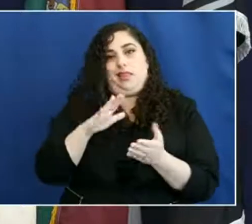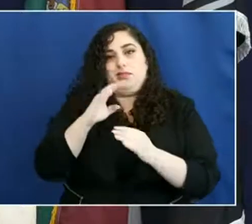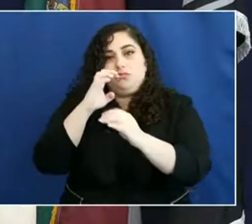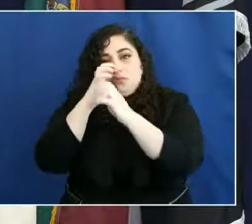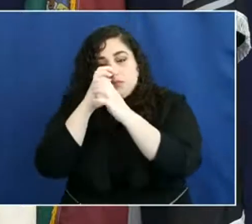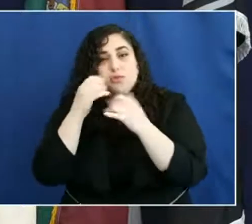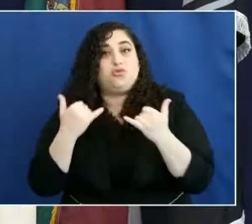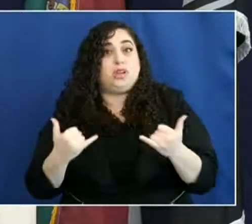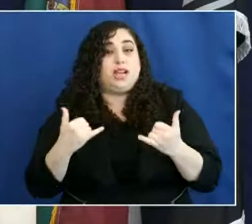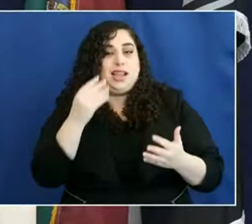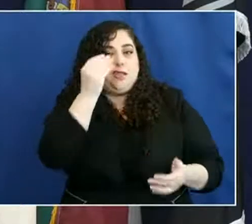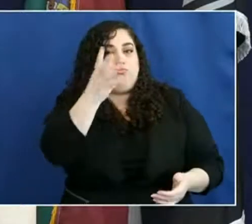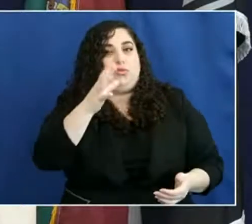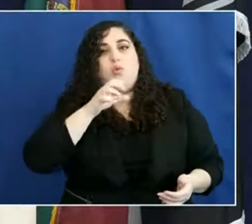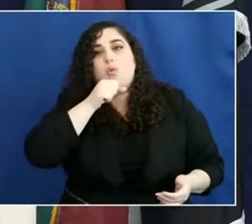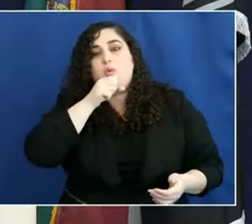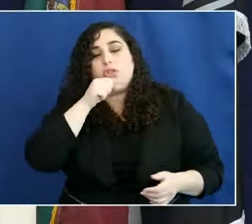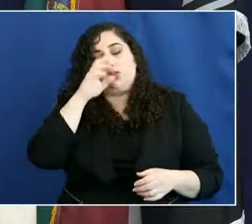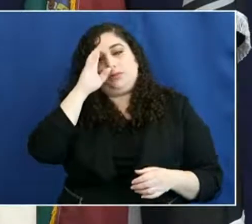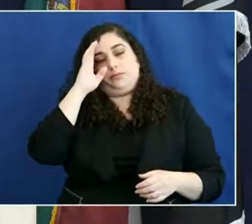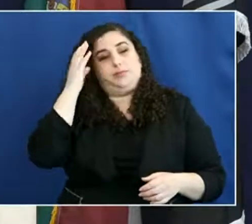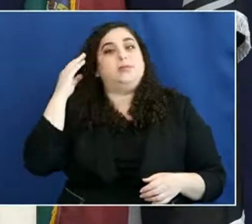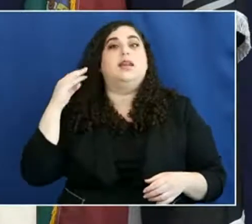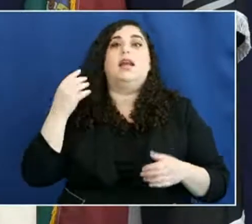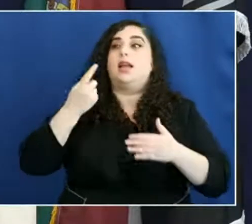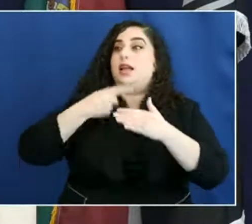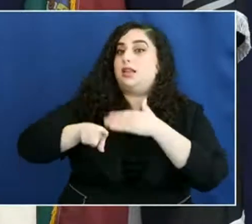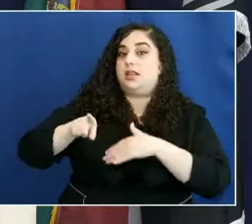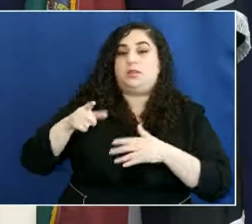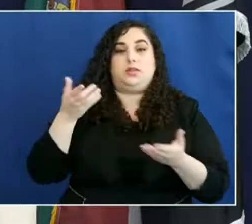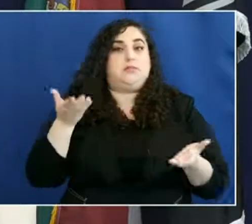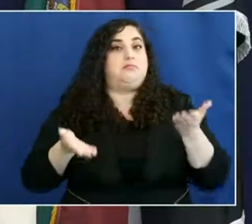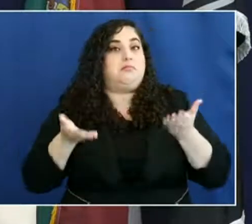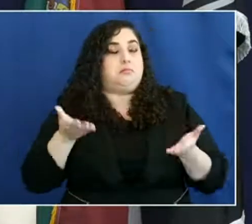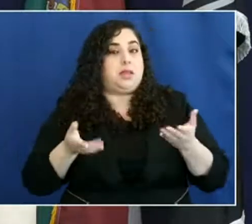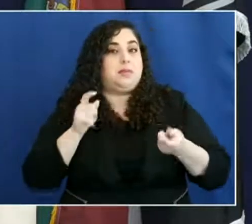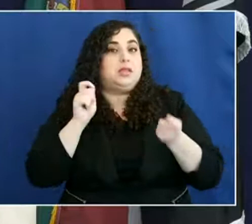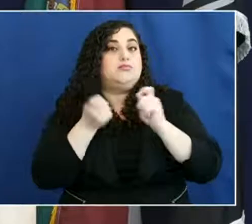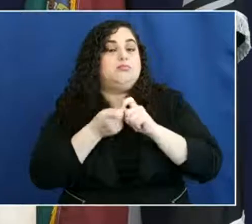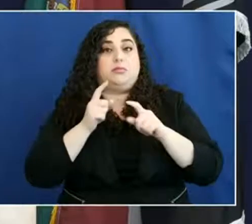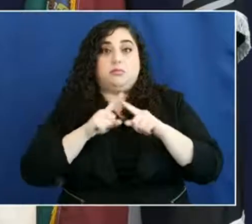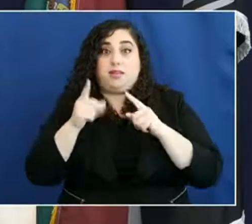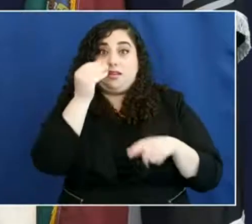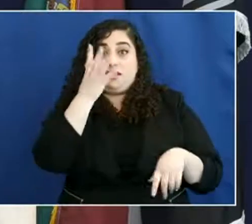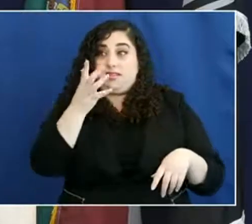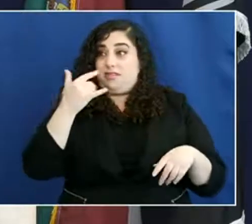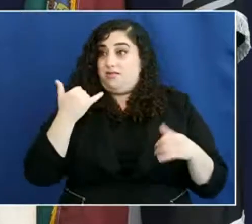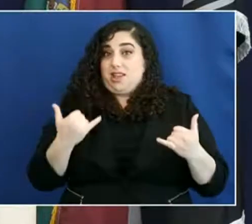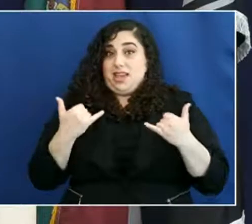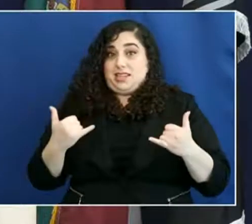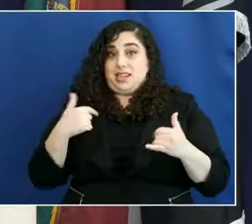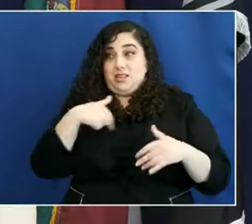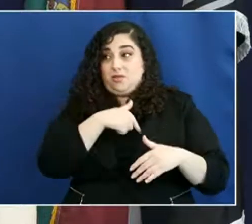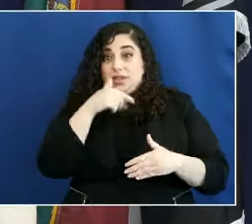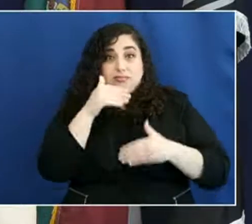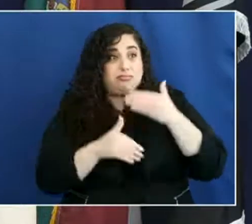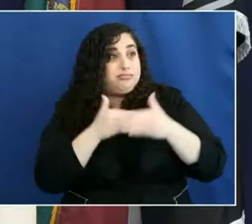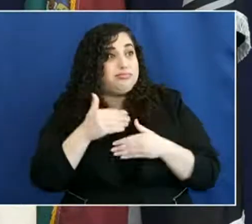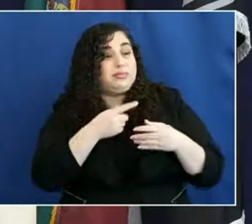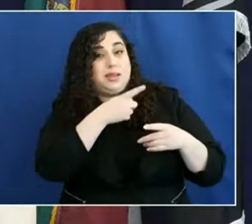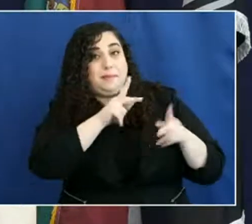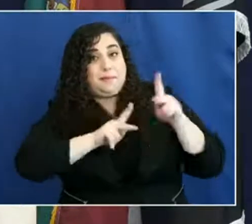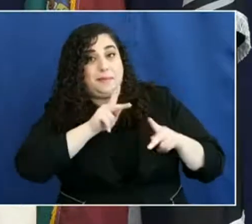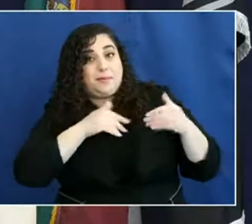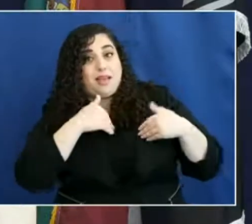perhaps as early as next week, but again, we are headed in the right direction. And we're headed in the right direction, again, because our case numbers continue to be very